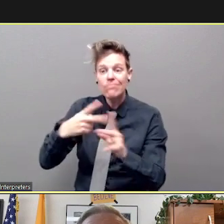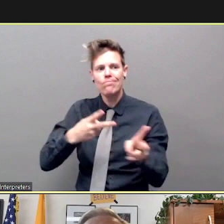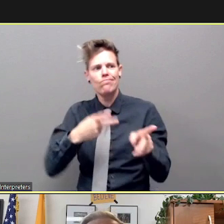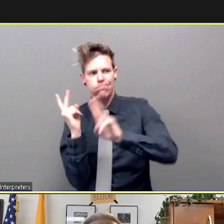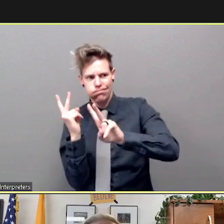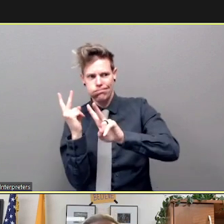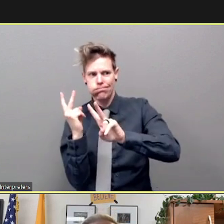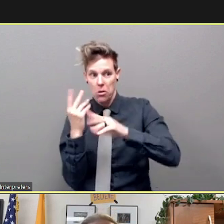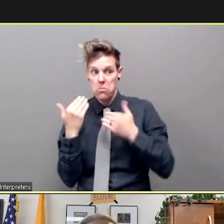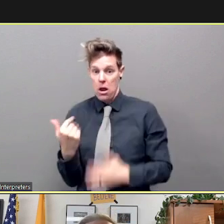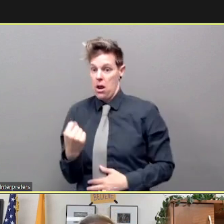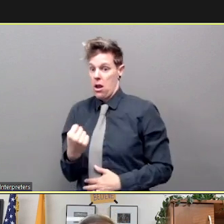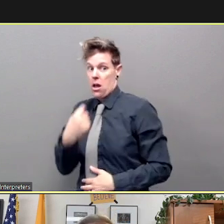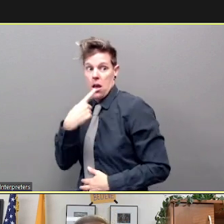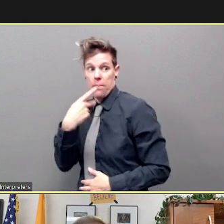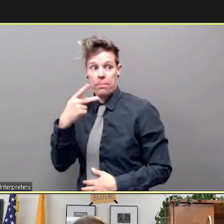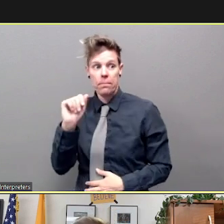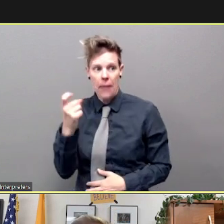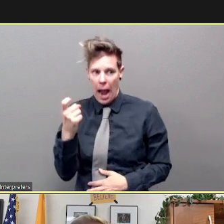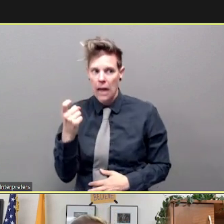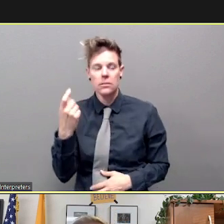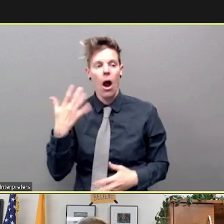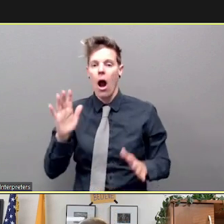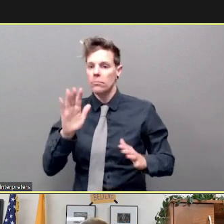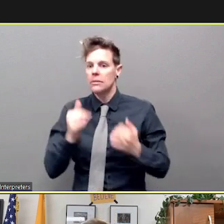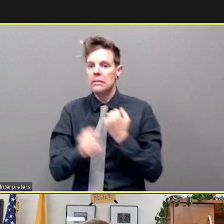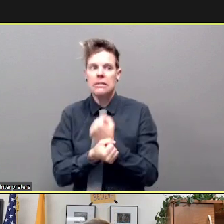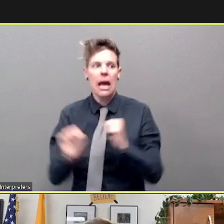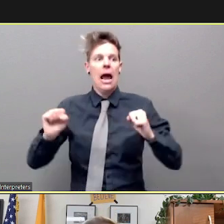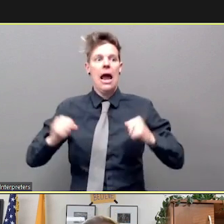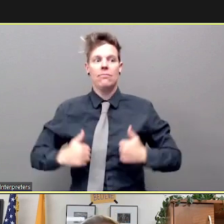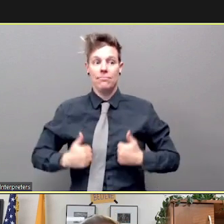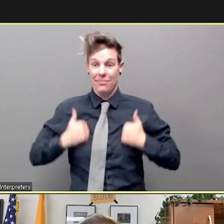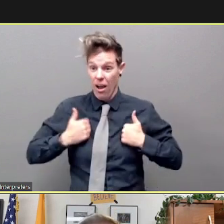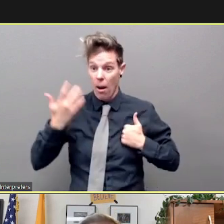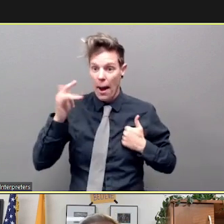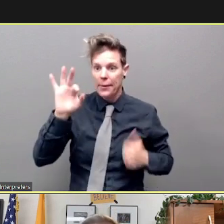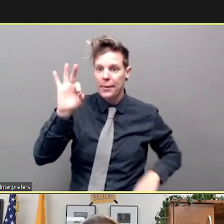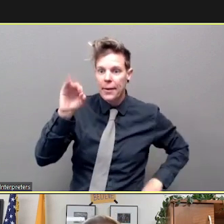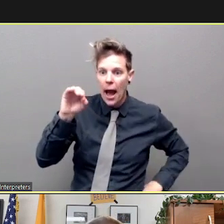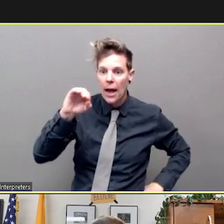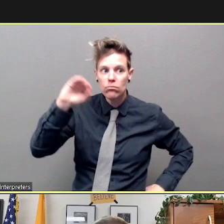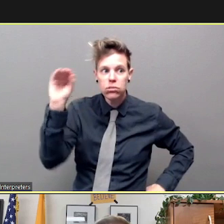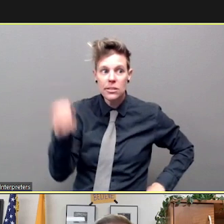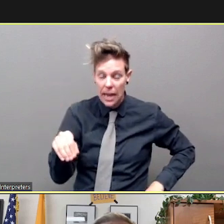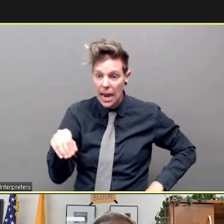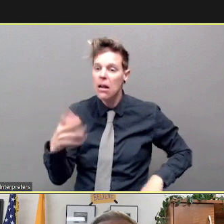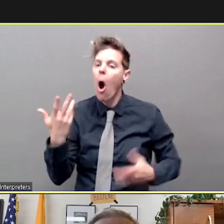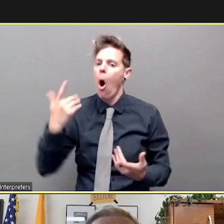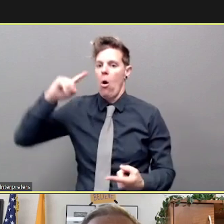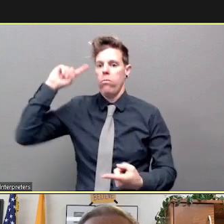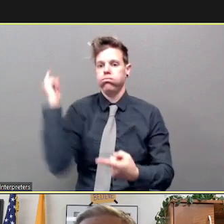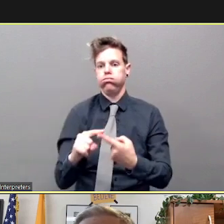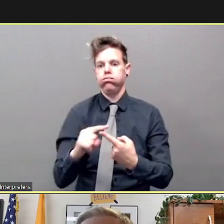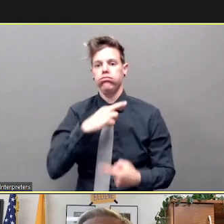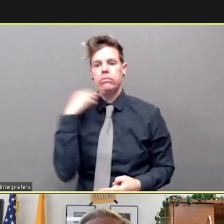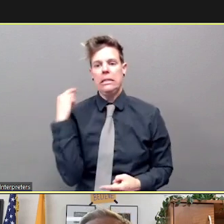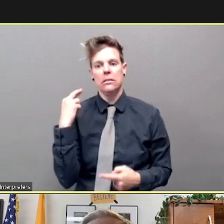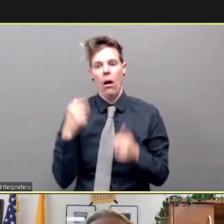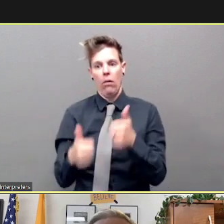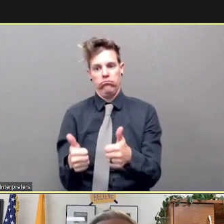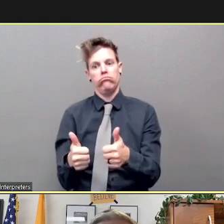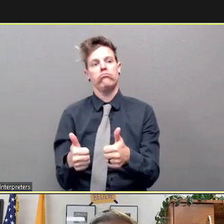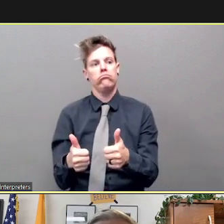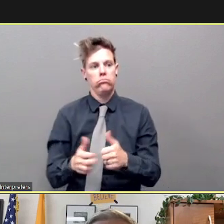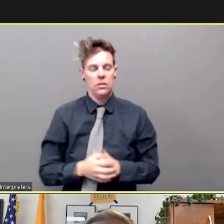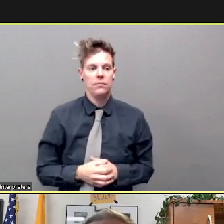lower. And so that's been a really, really important tool along with vaccines in our armamentarium